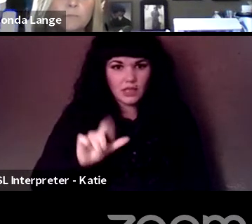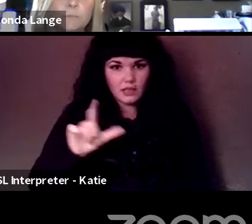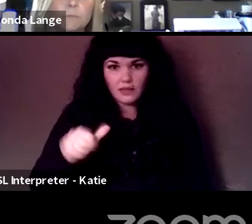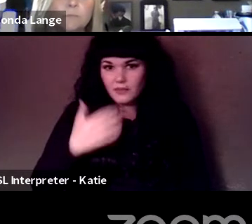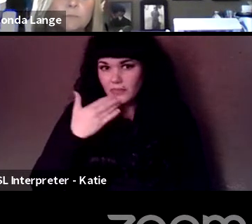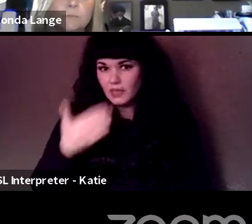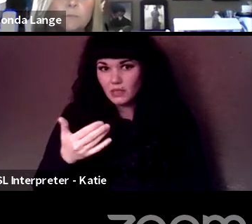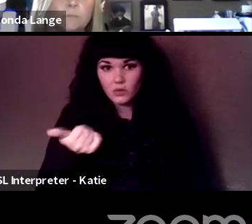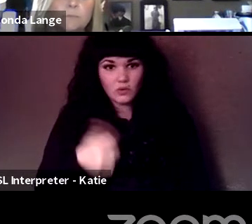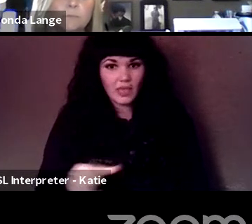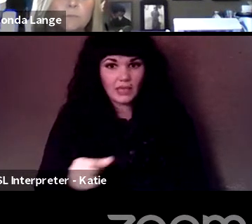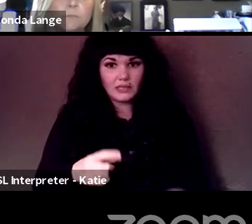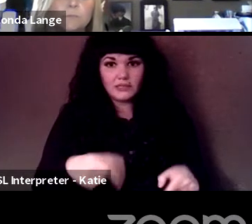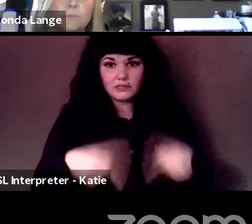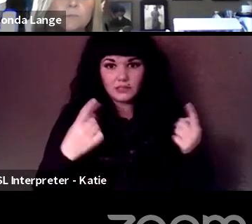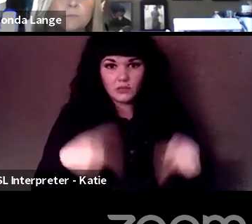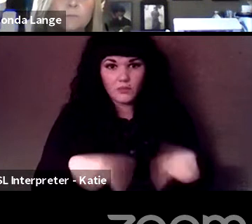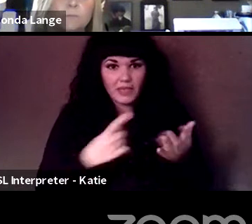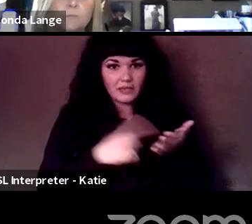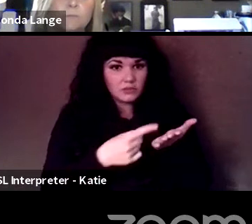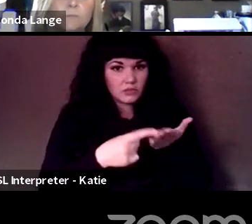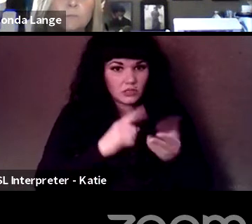Is there any debate or discussion on the motion?